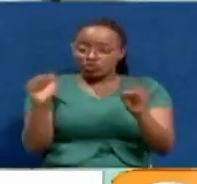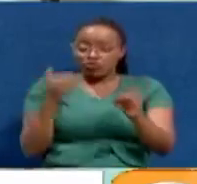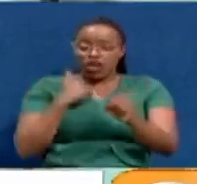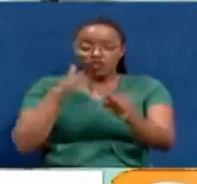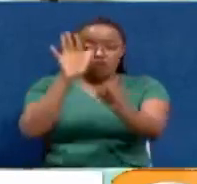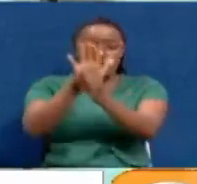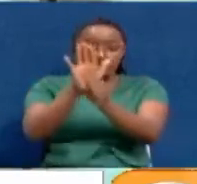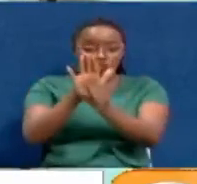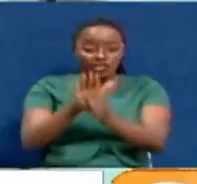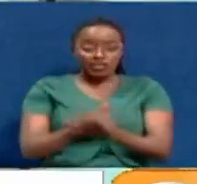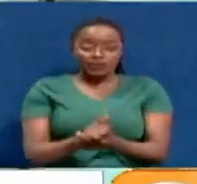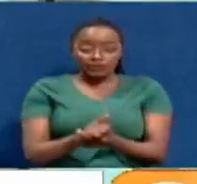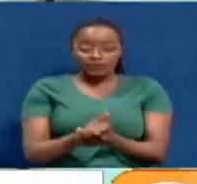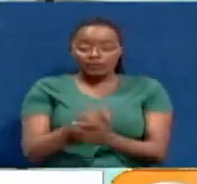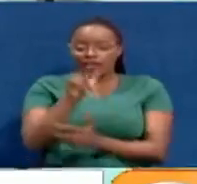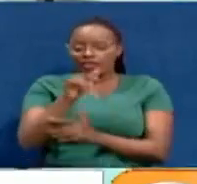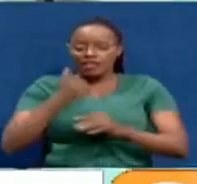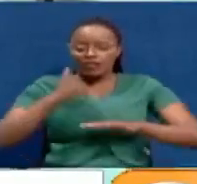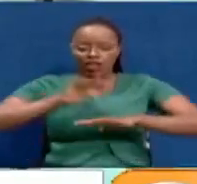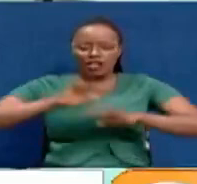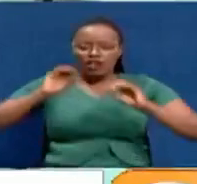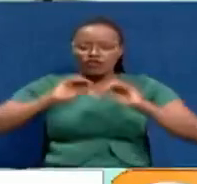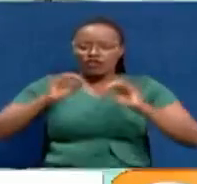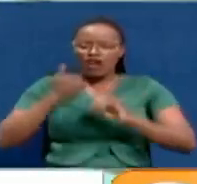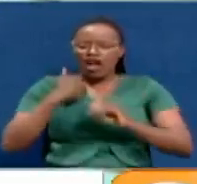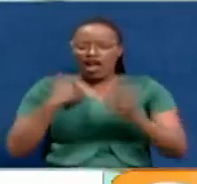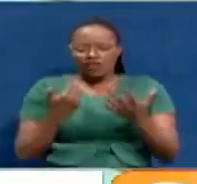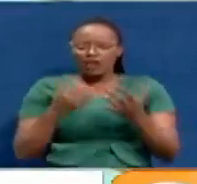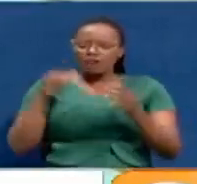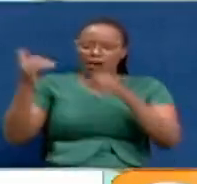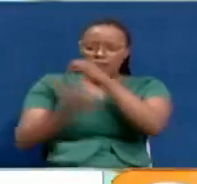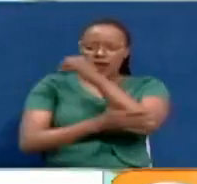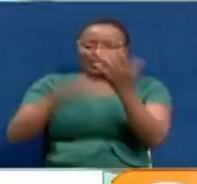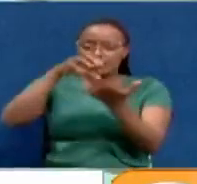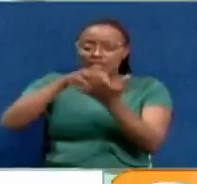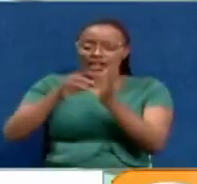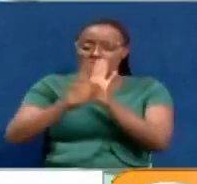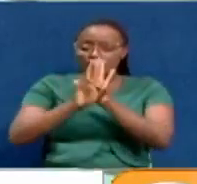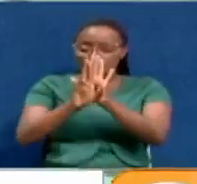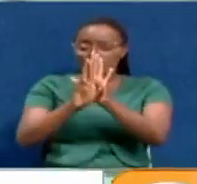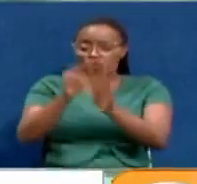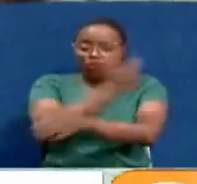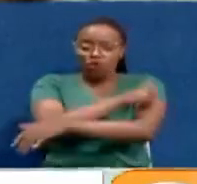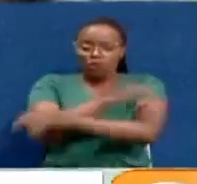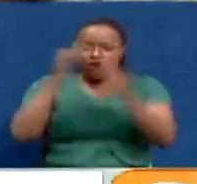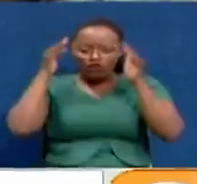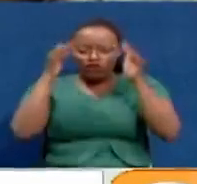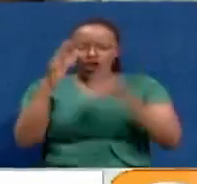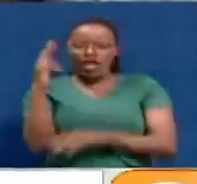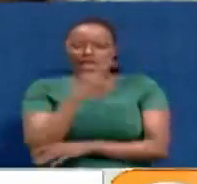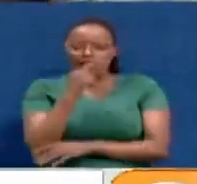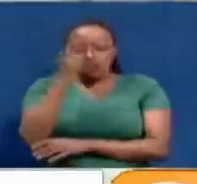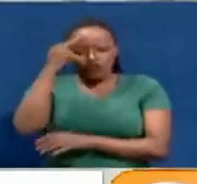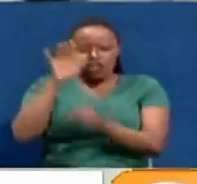majority. With a biting shortage presenting a house of cards scenario, the referral hospital is now looking at a risk